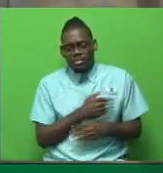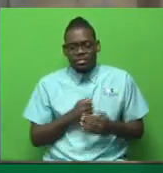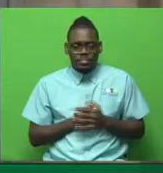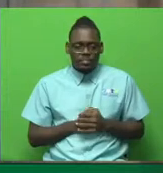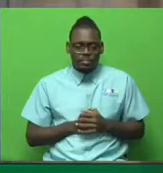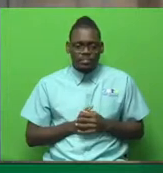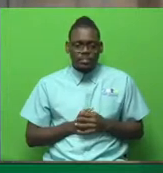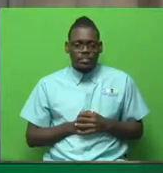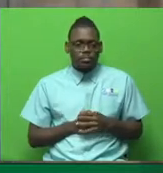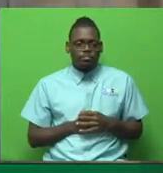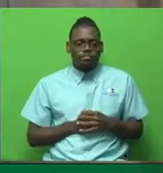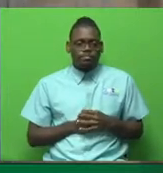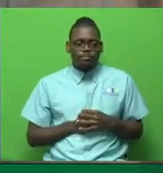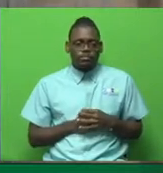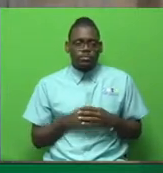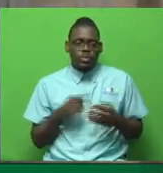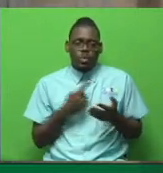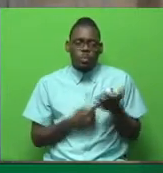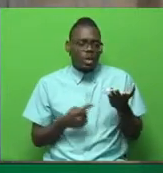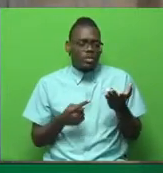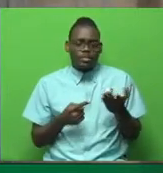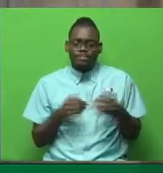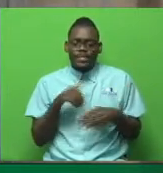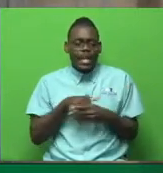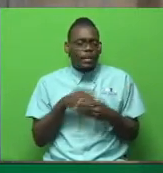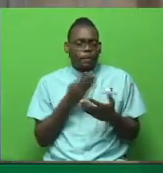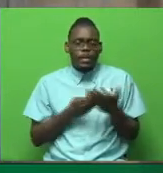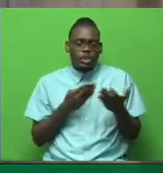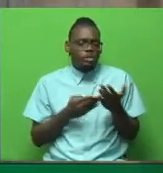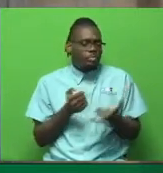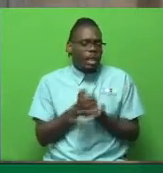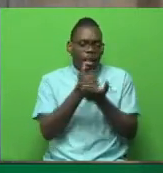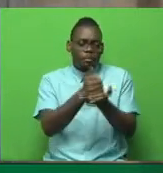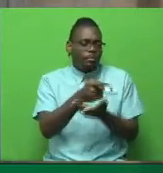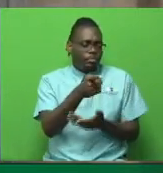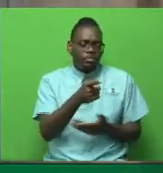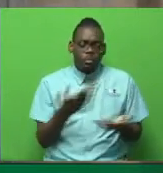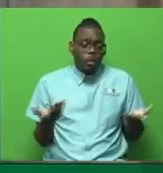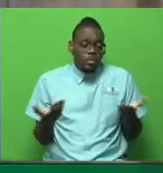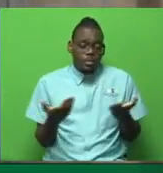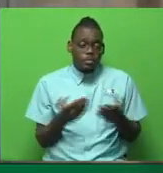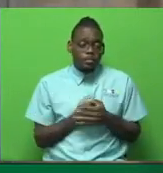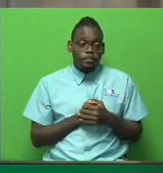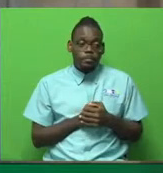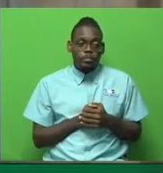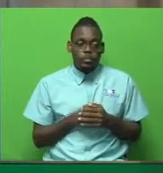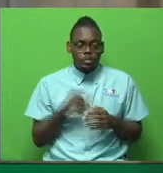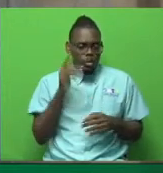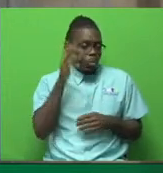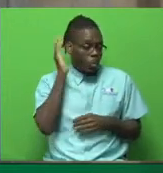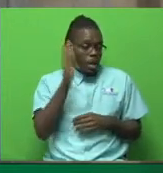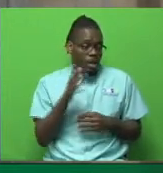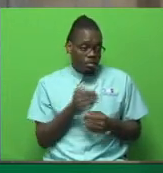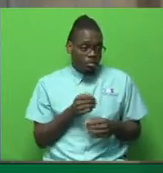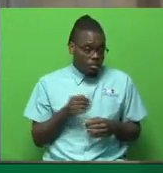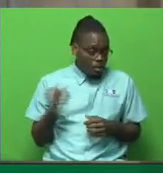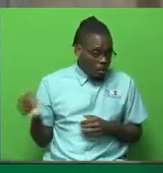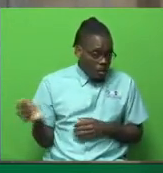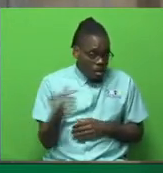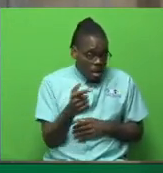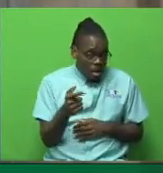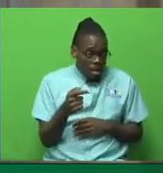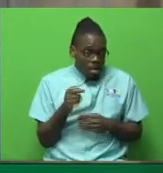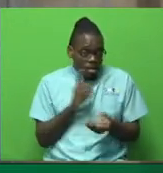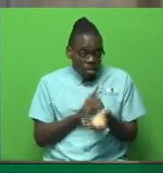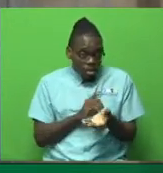minister I had hoped this Administration would have sought to reward all Frontline workers are not the only single